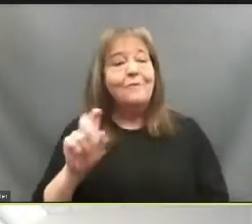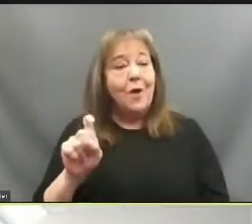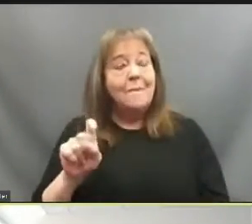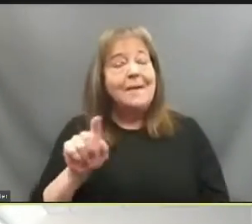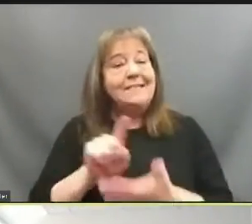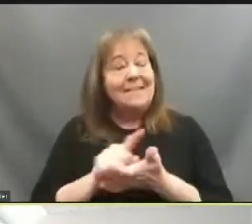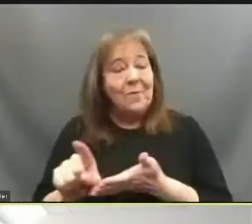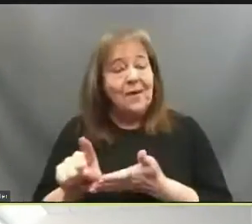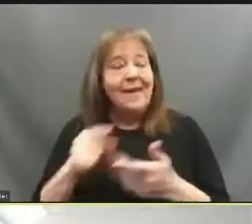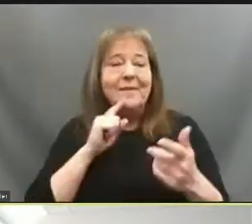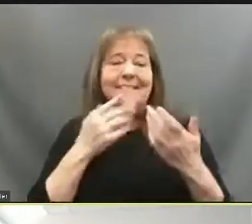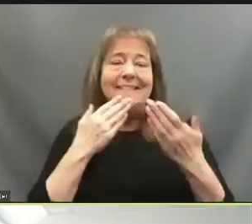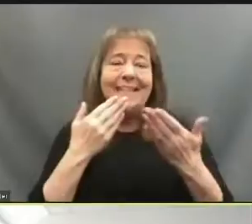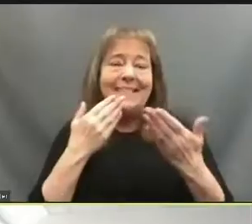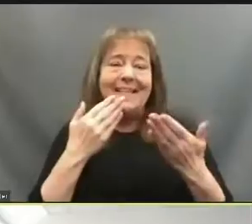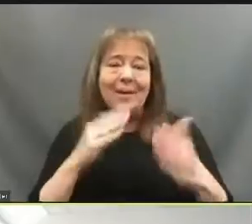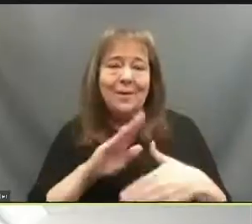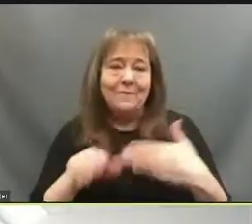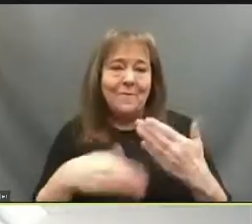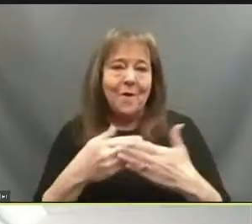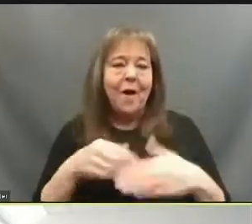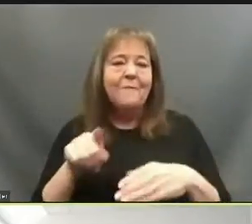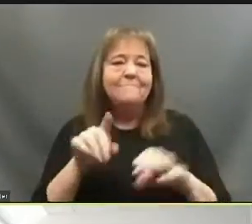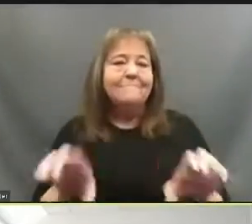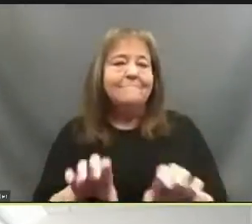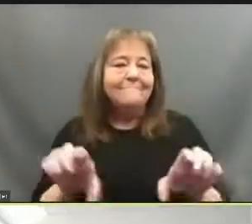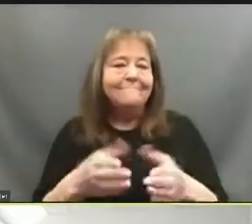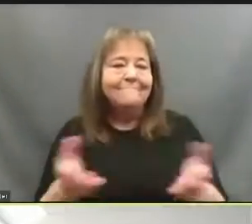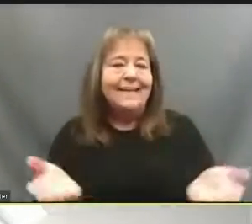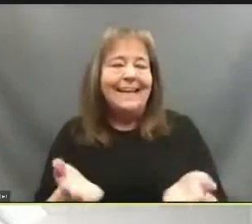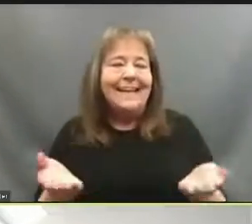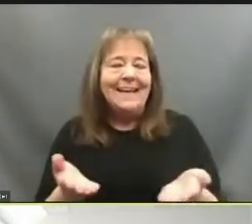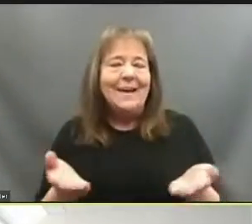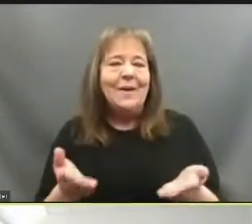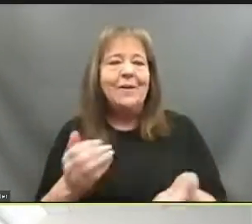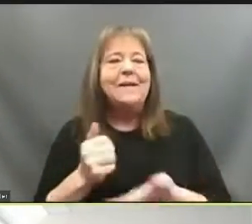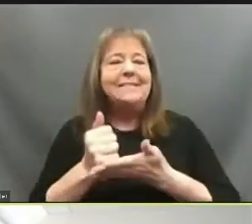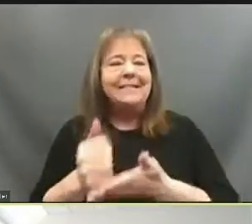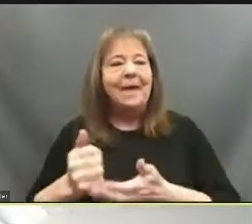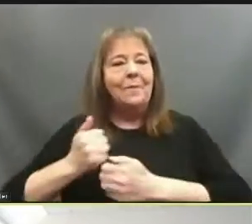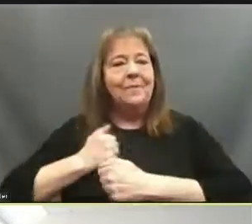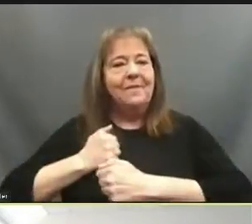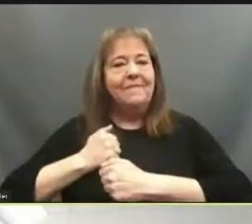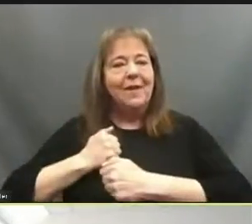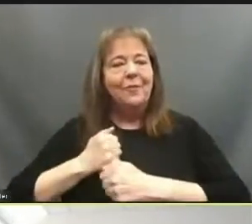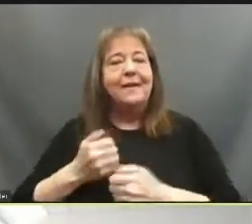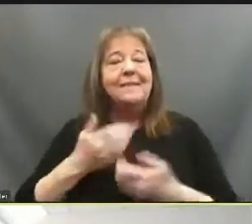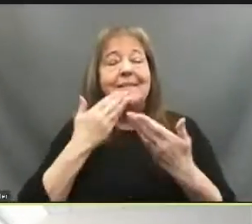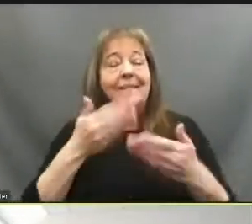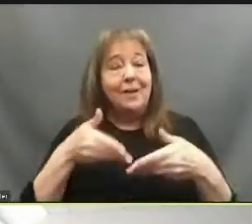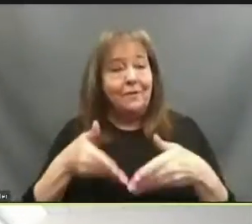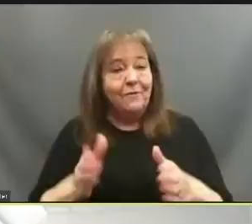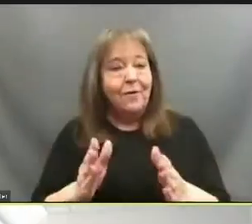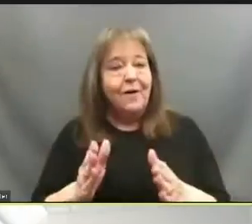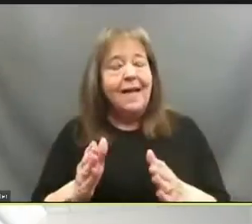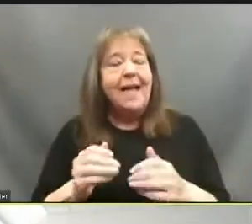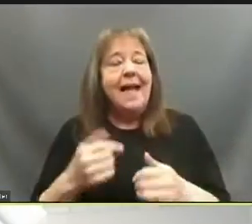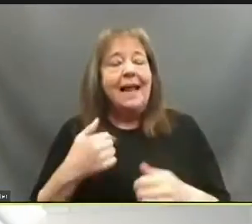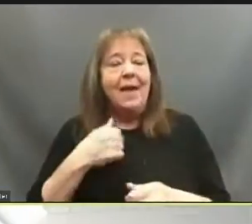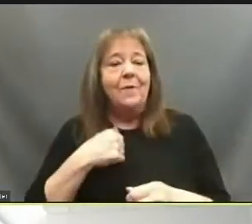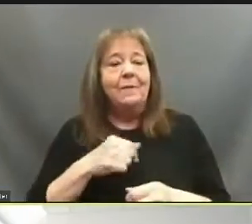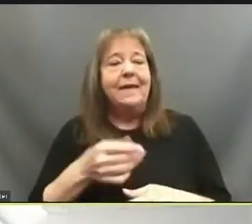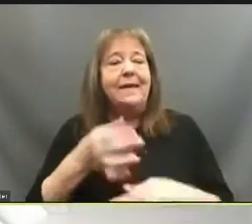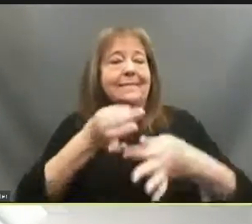and thank them for everything they do in our community for our veterans. Thank you for allowing me to fill in for Dr.